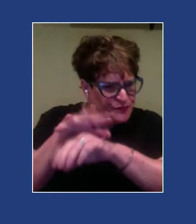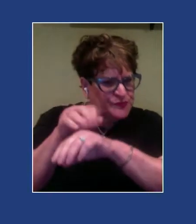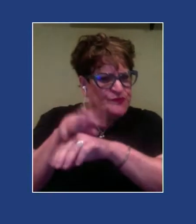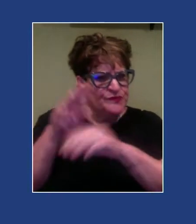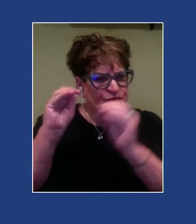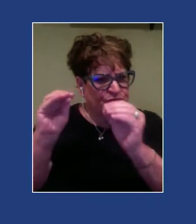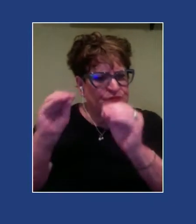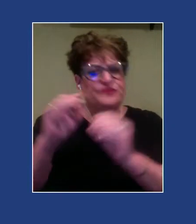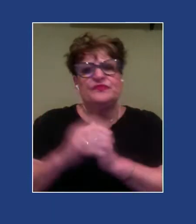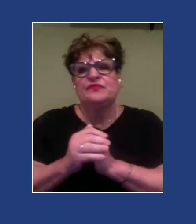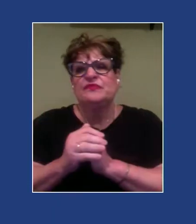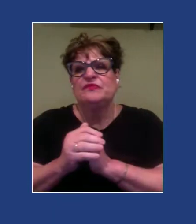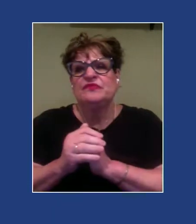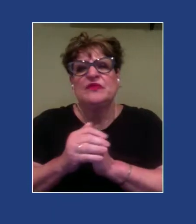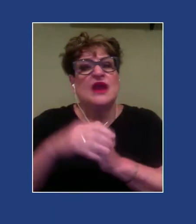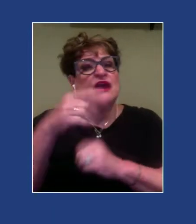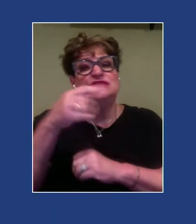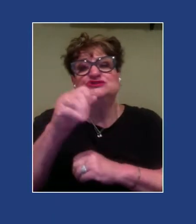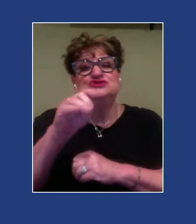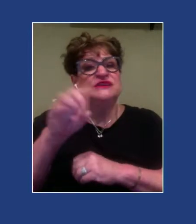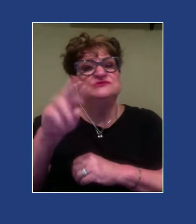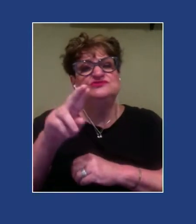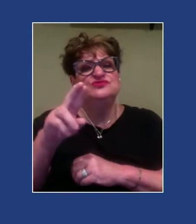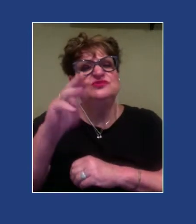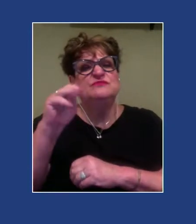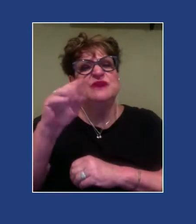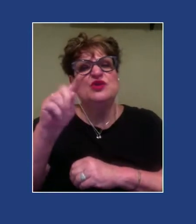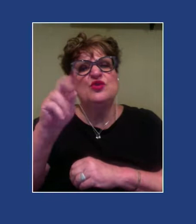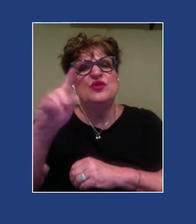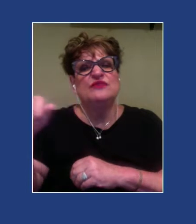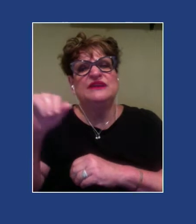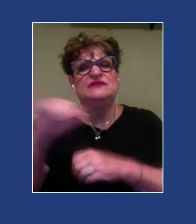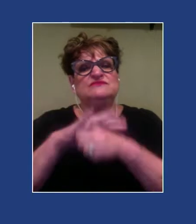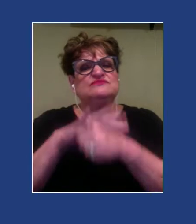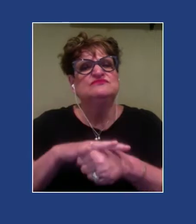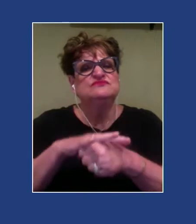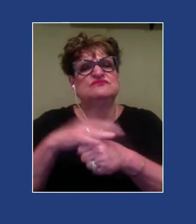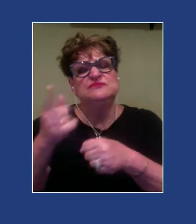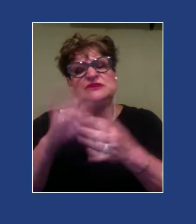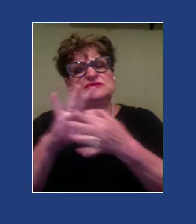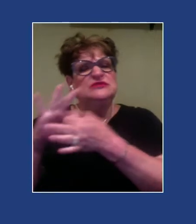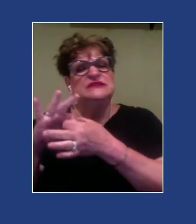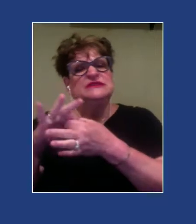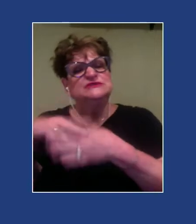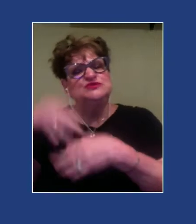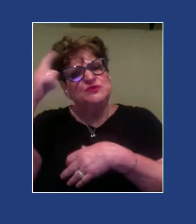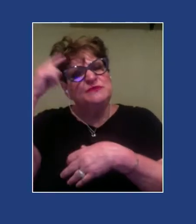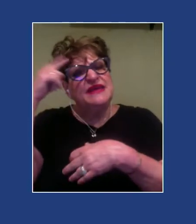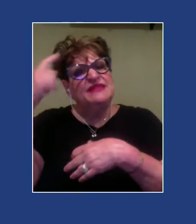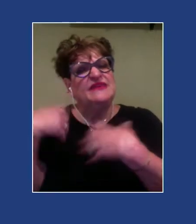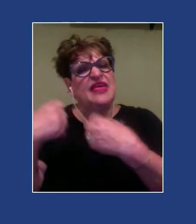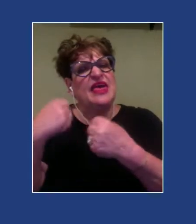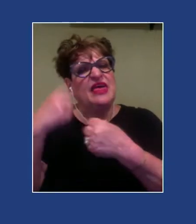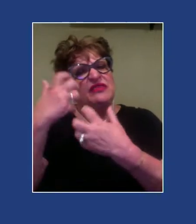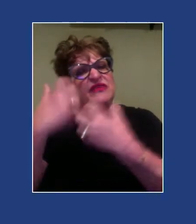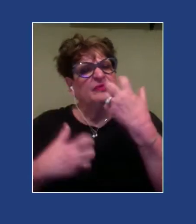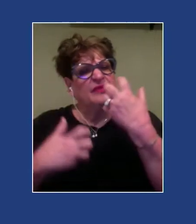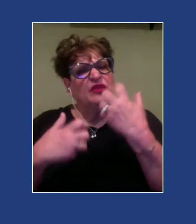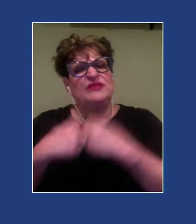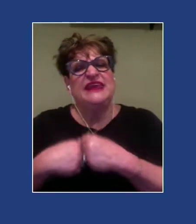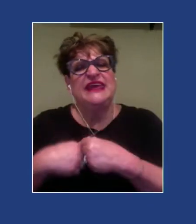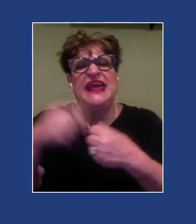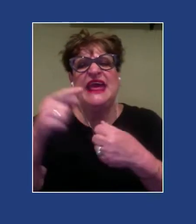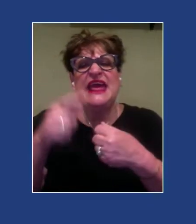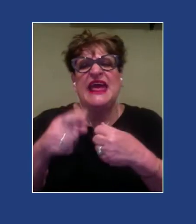We'll explain what gender minority stress is and its relationship to mental health disparities and inequities experienced by transgender and gender